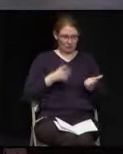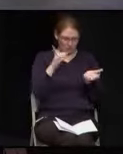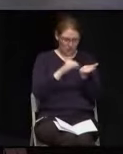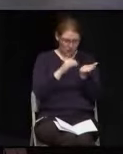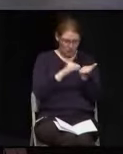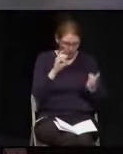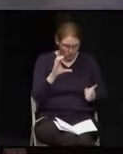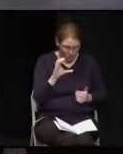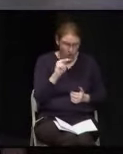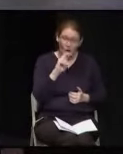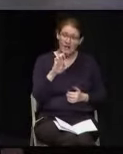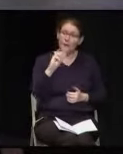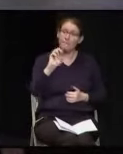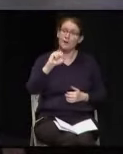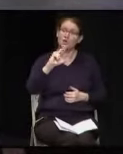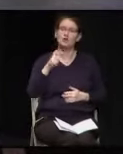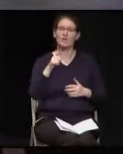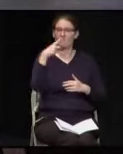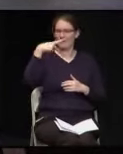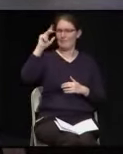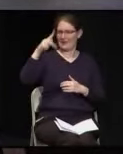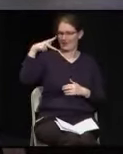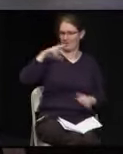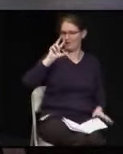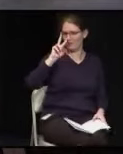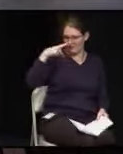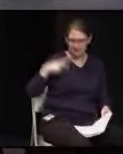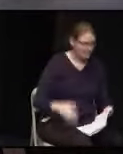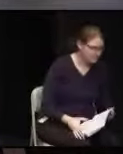Marshall, Vice President for Academic Affairs.